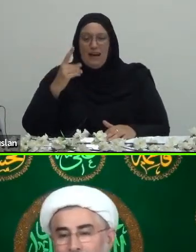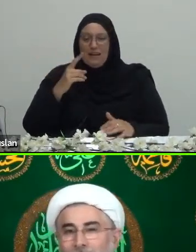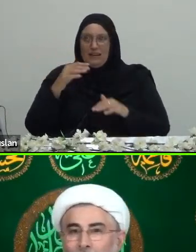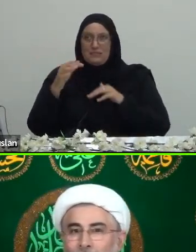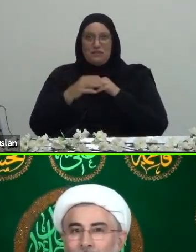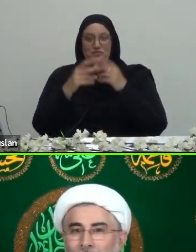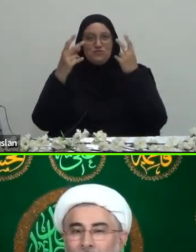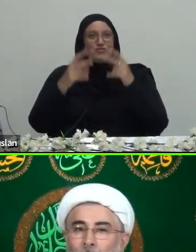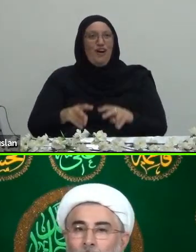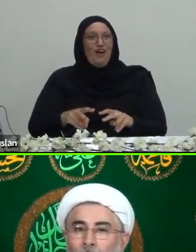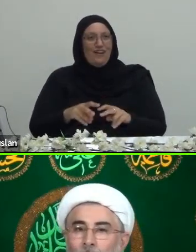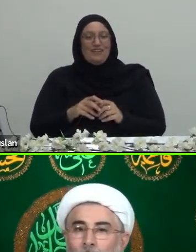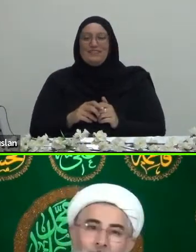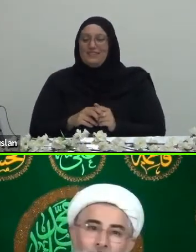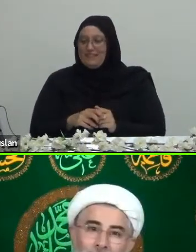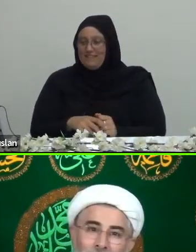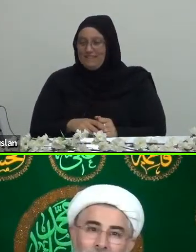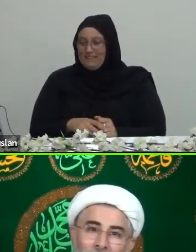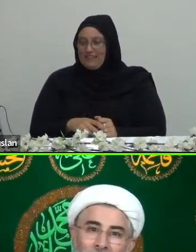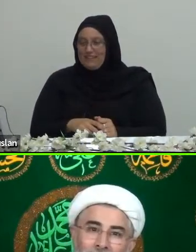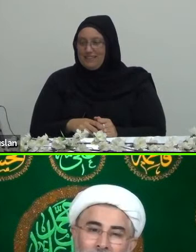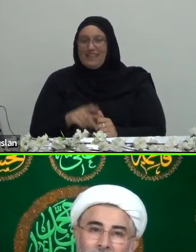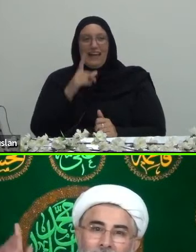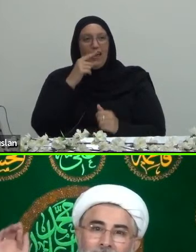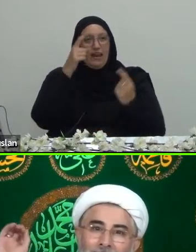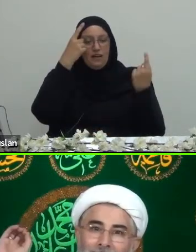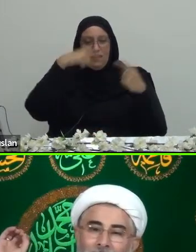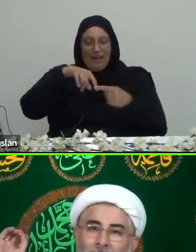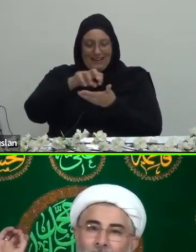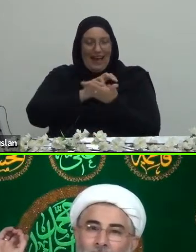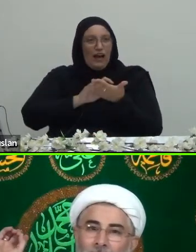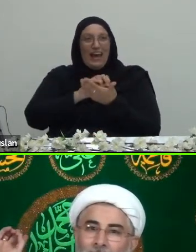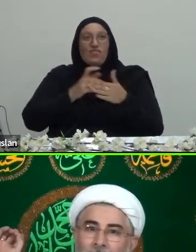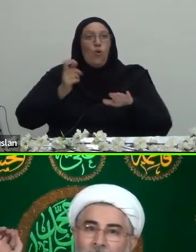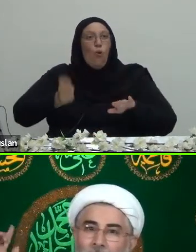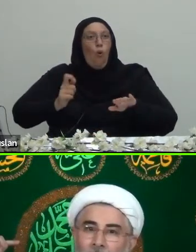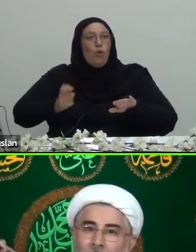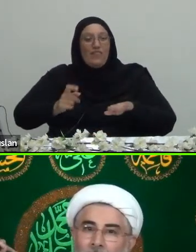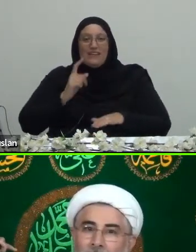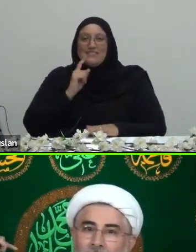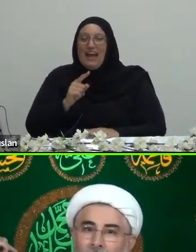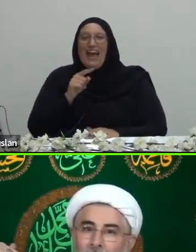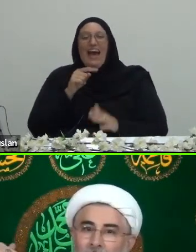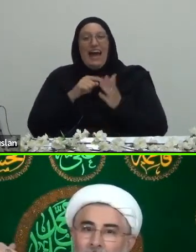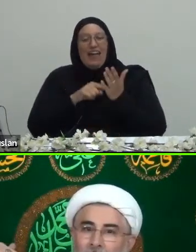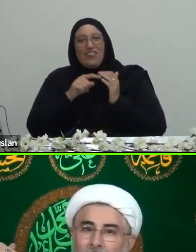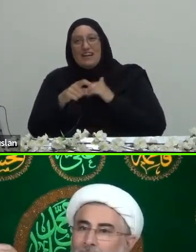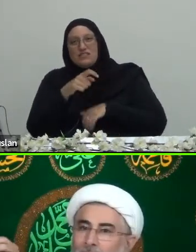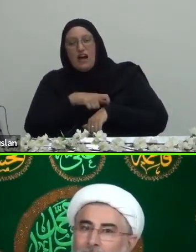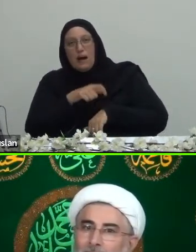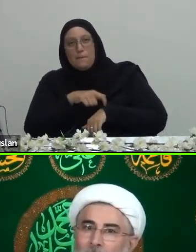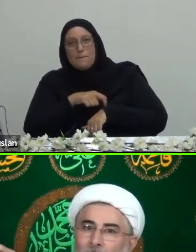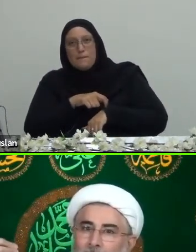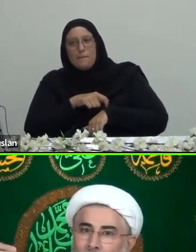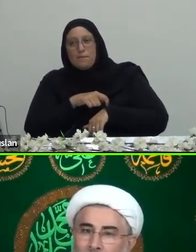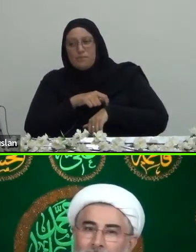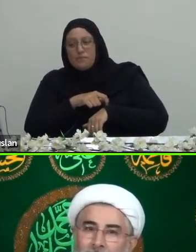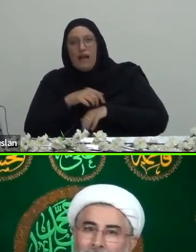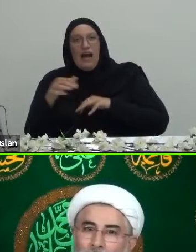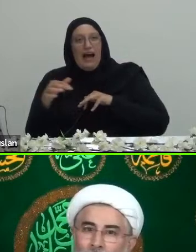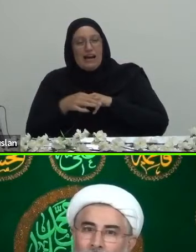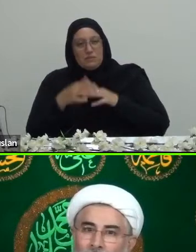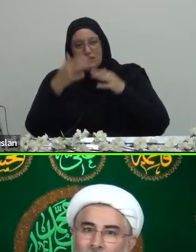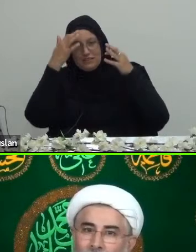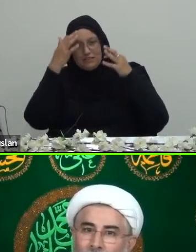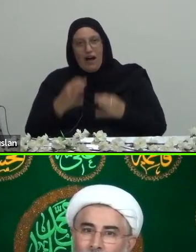So what they do in the court, they calculate it. They say that at that time, he committed himself to give his wife